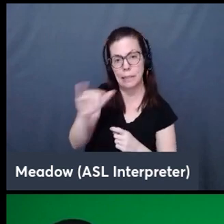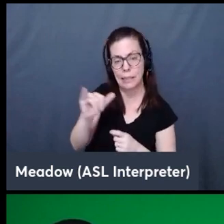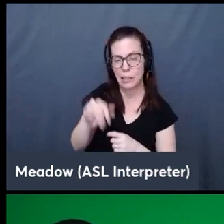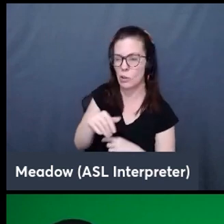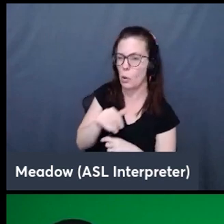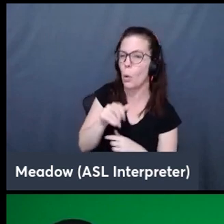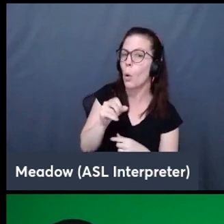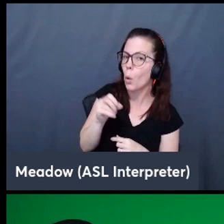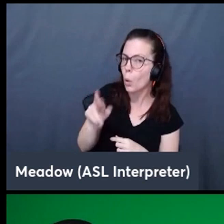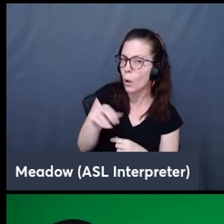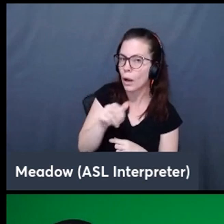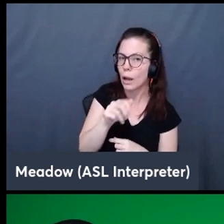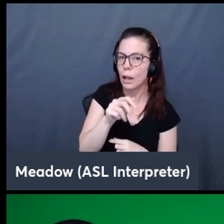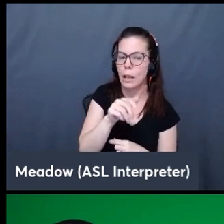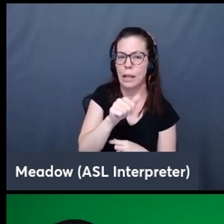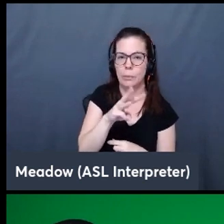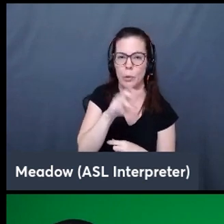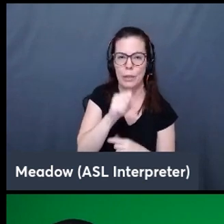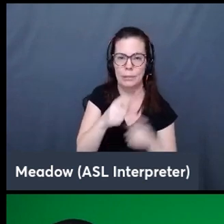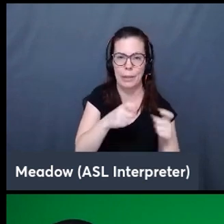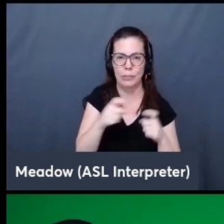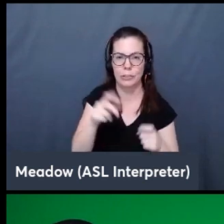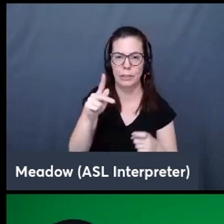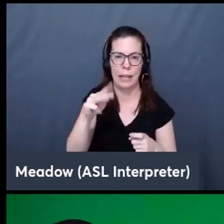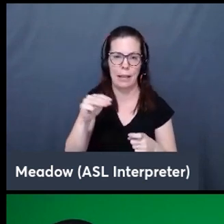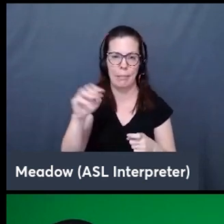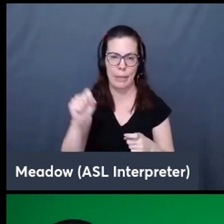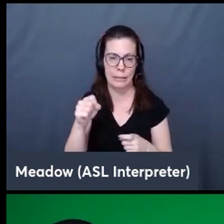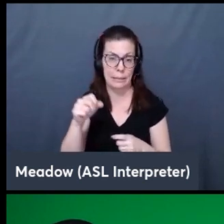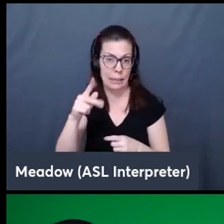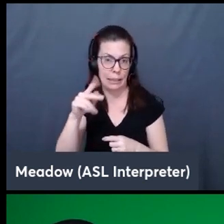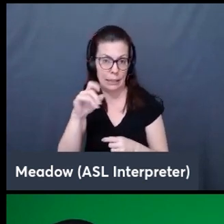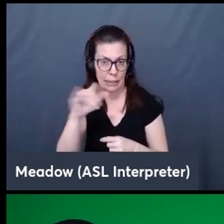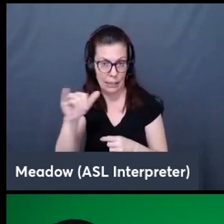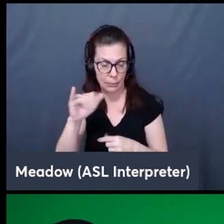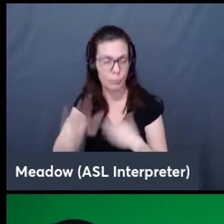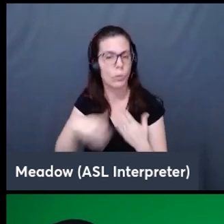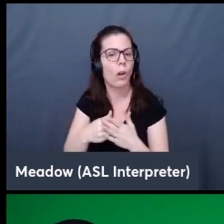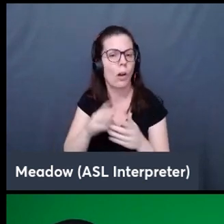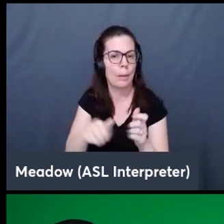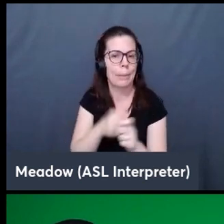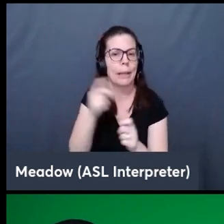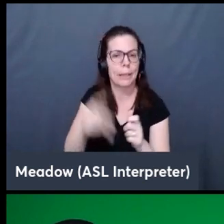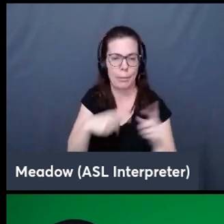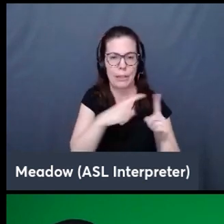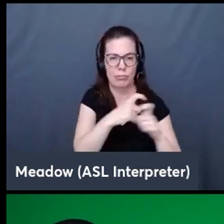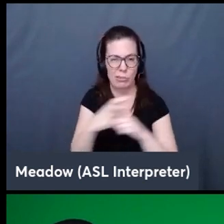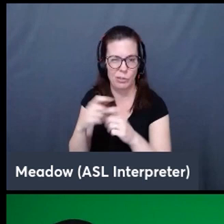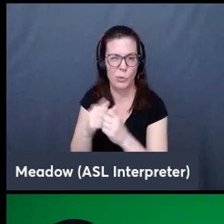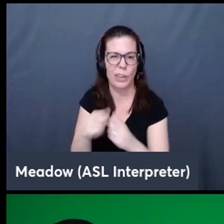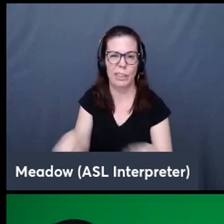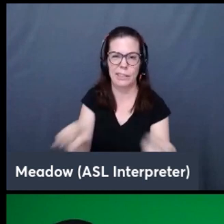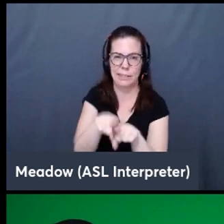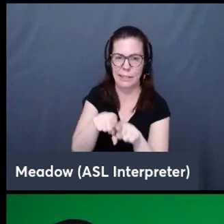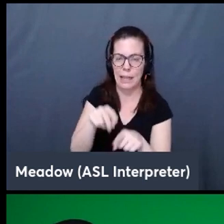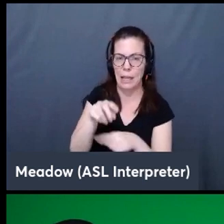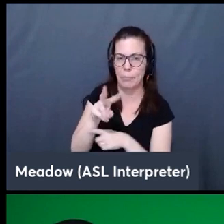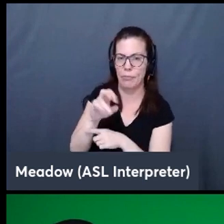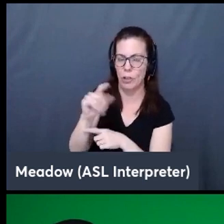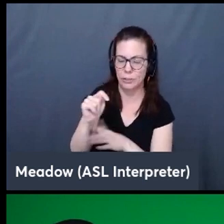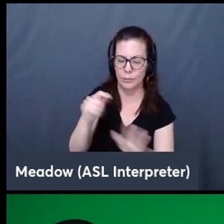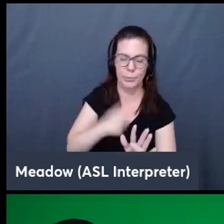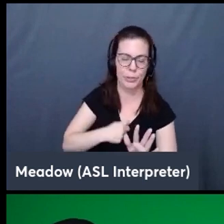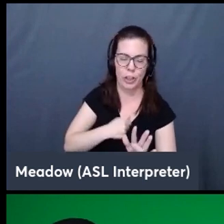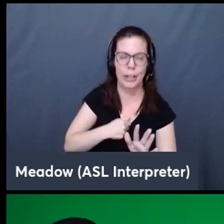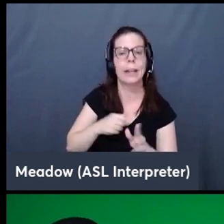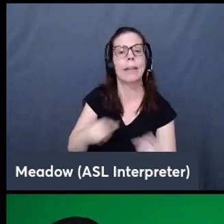managed KMS key. And all your backups will be encrypted with the same backup vault. With the same key